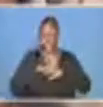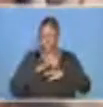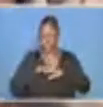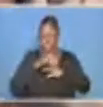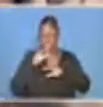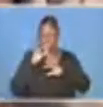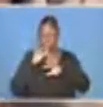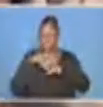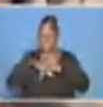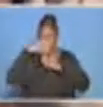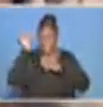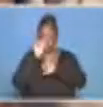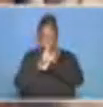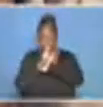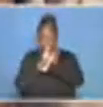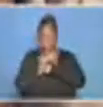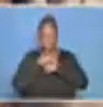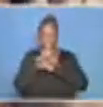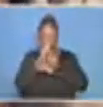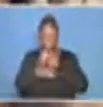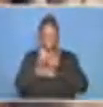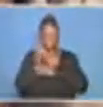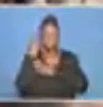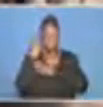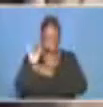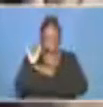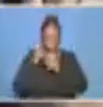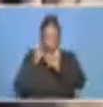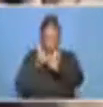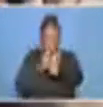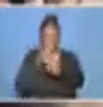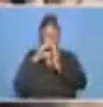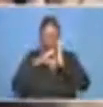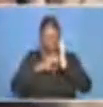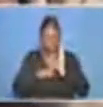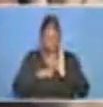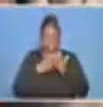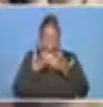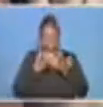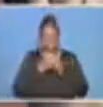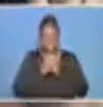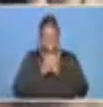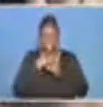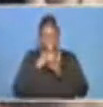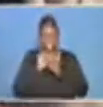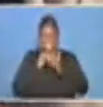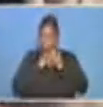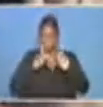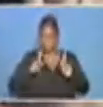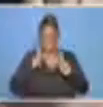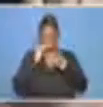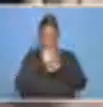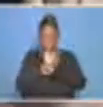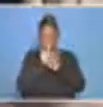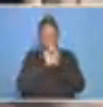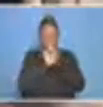their conditions of bail. When you do that, you make your best contribution in the fight against crime. It's a collective effort.